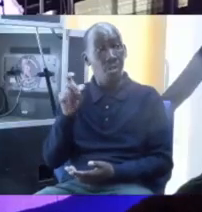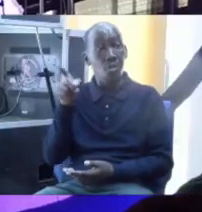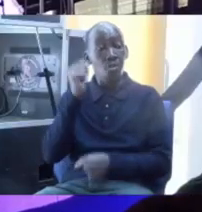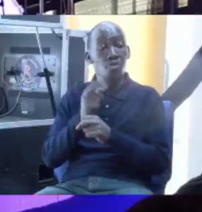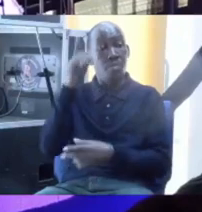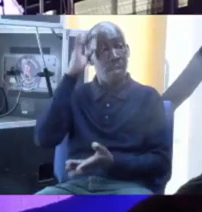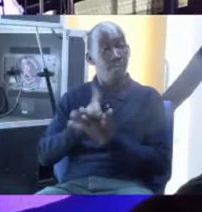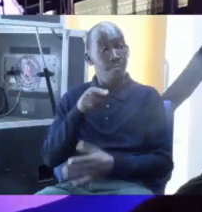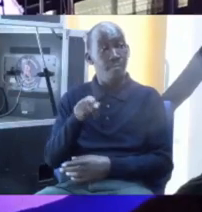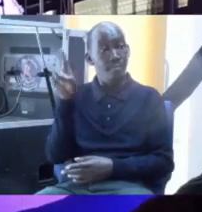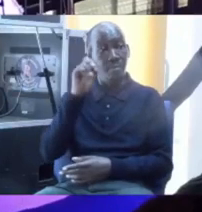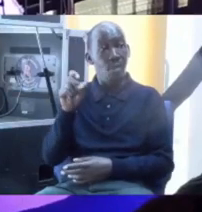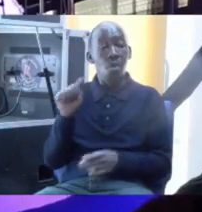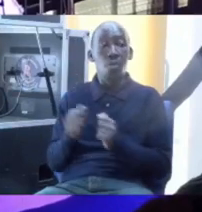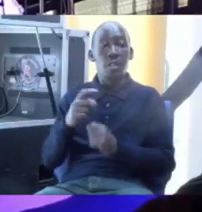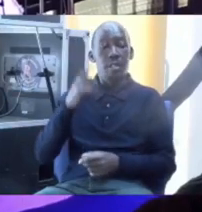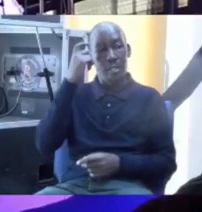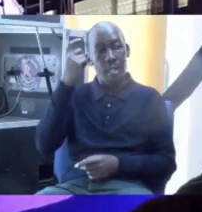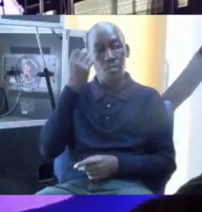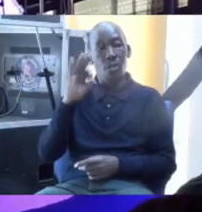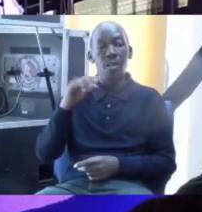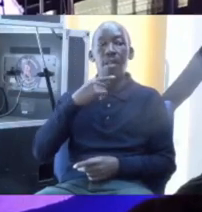Je unaamini. Now with a sense of finality, say,